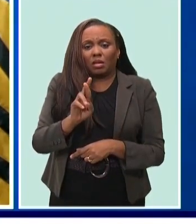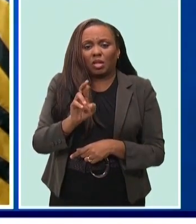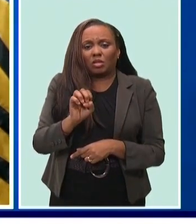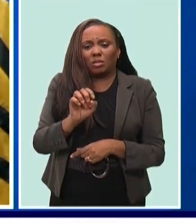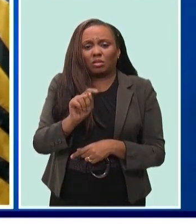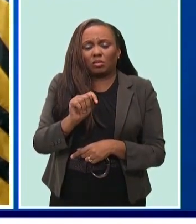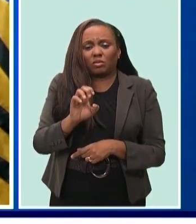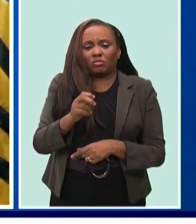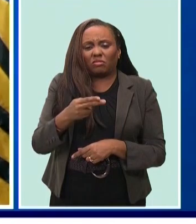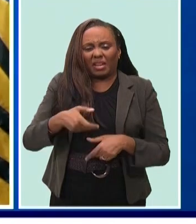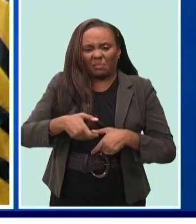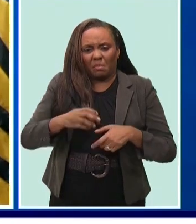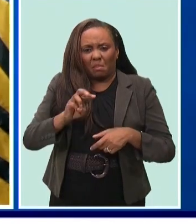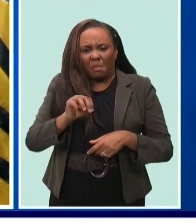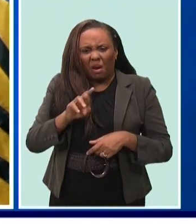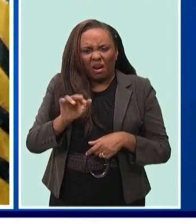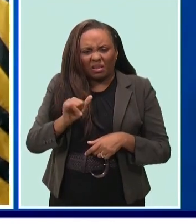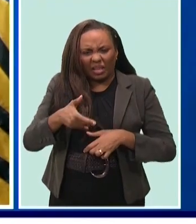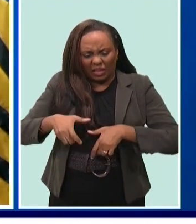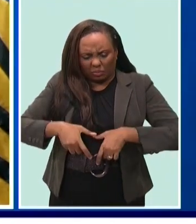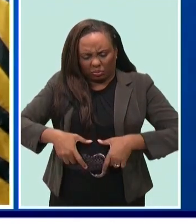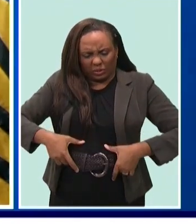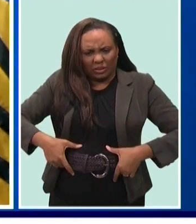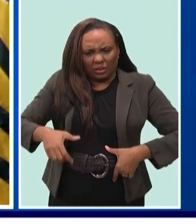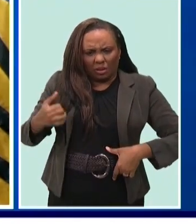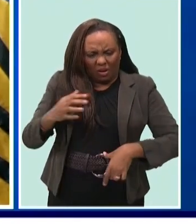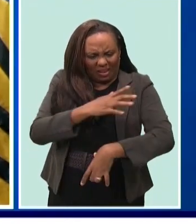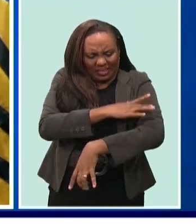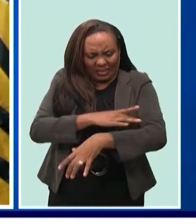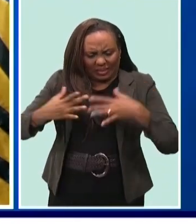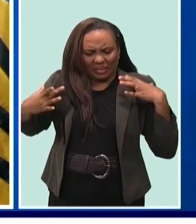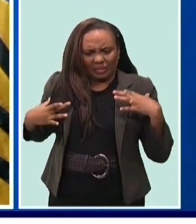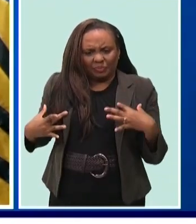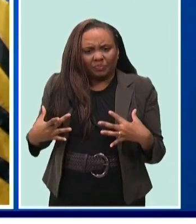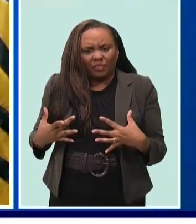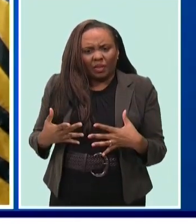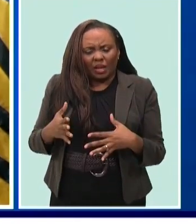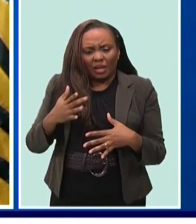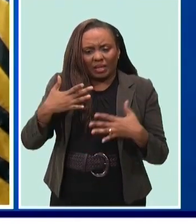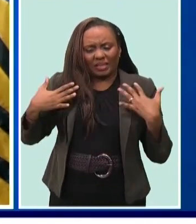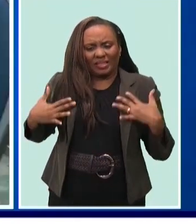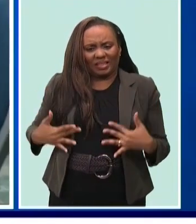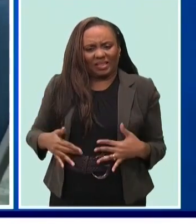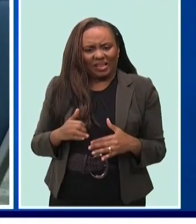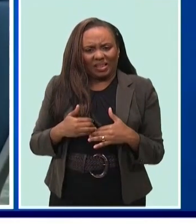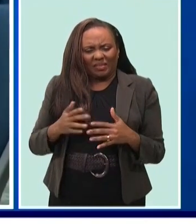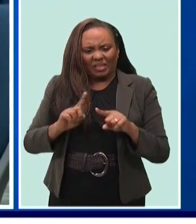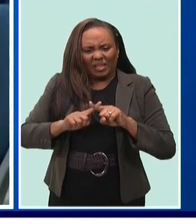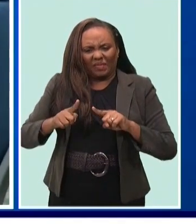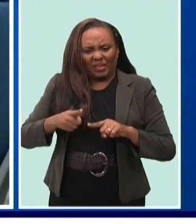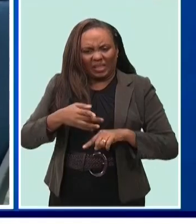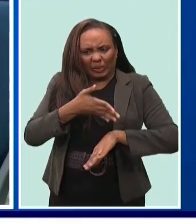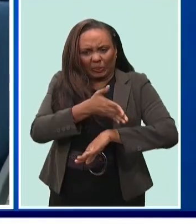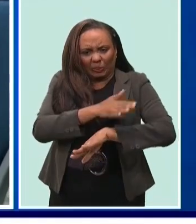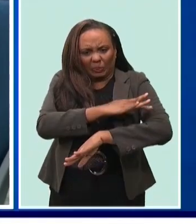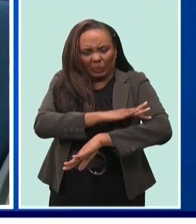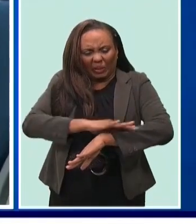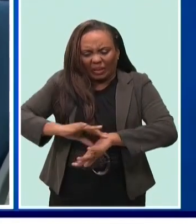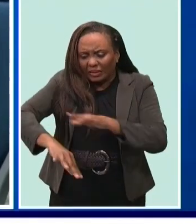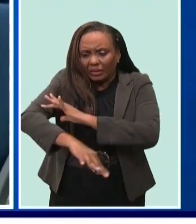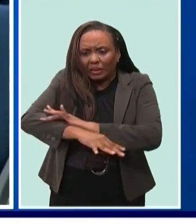skin underneath but going quite deep, and you know, the skin is disfigured permanently with a stretch mark. A lot of us get stretch